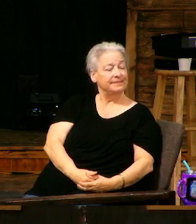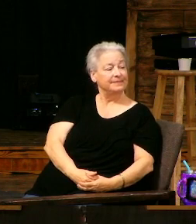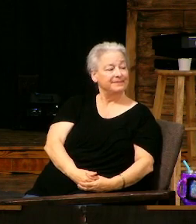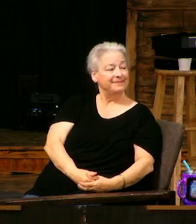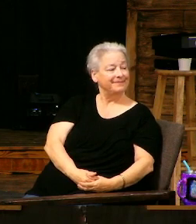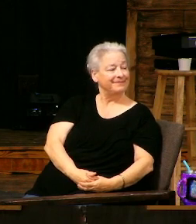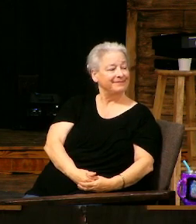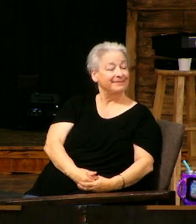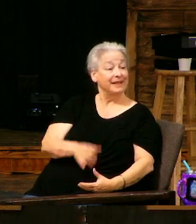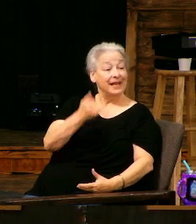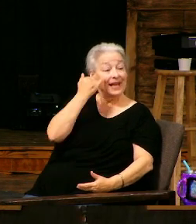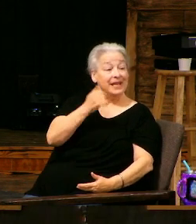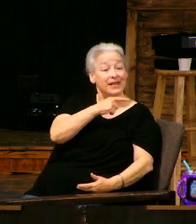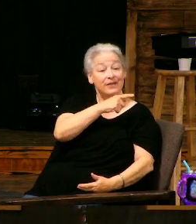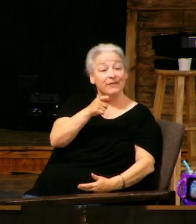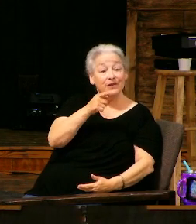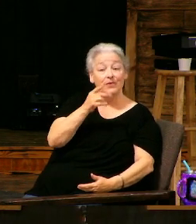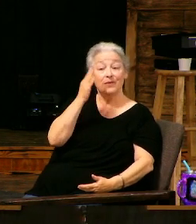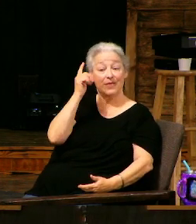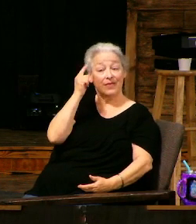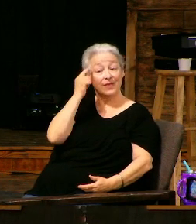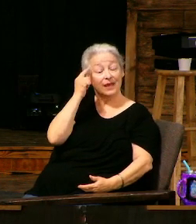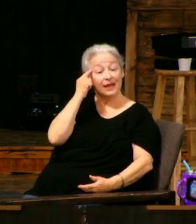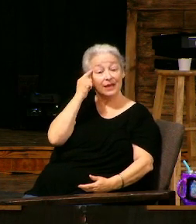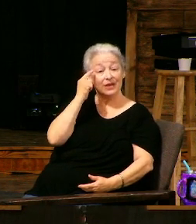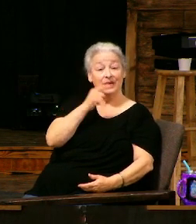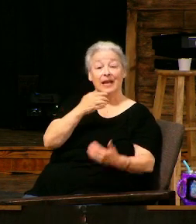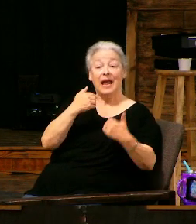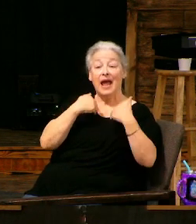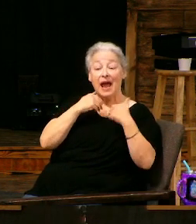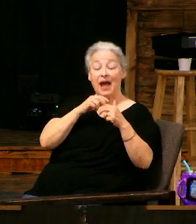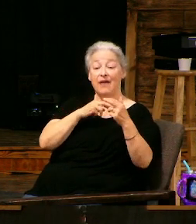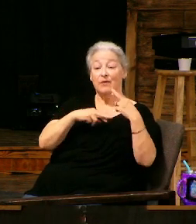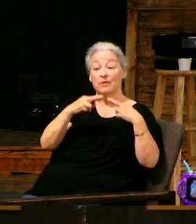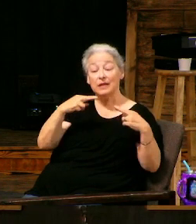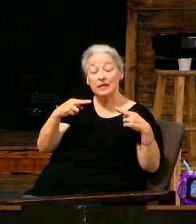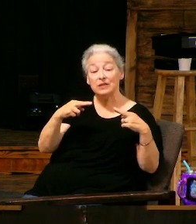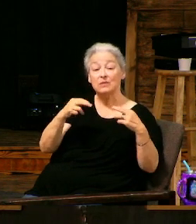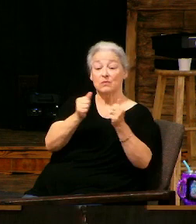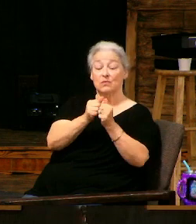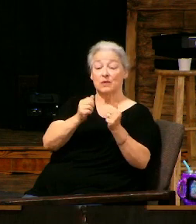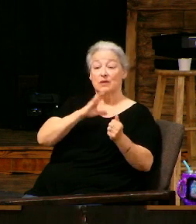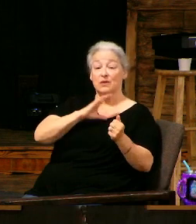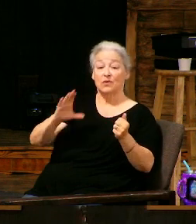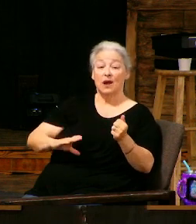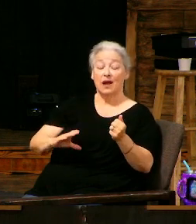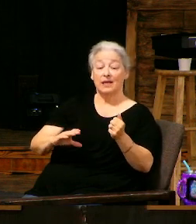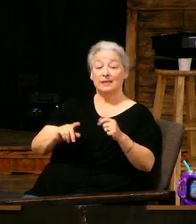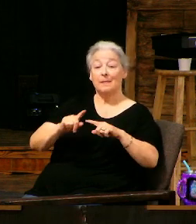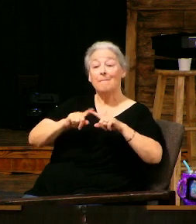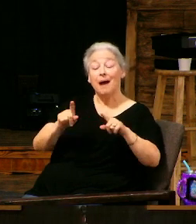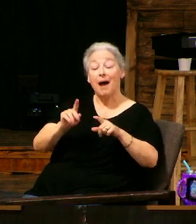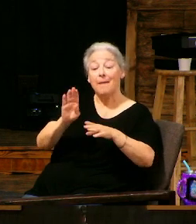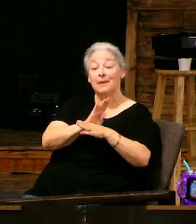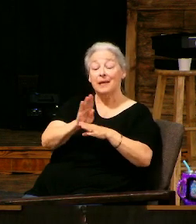If you think that you can have a relationship with Christ and treat your brothers and sisters